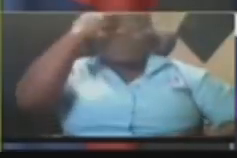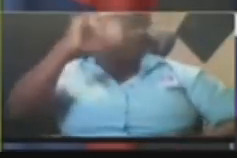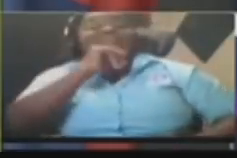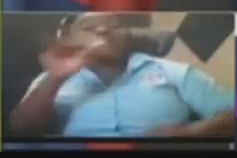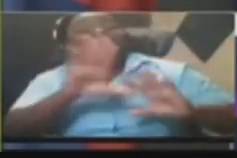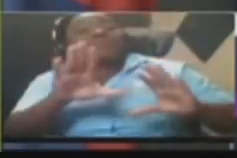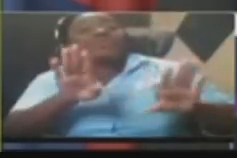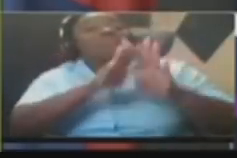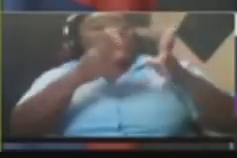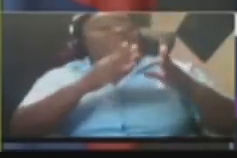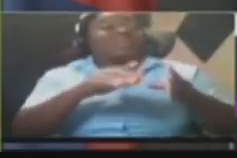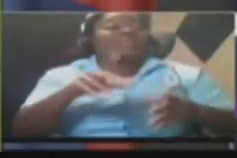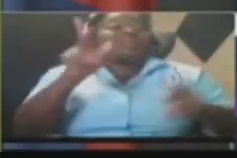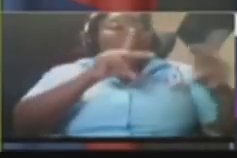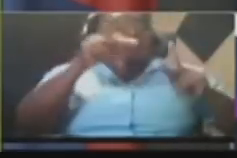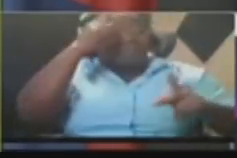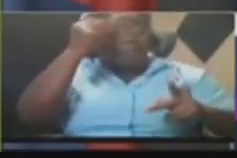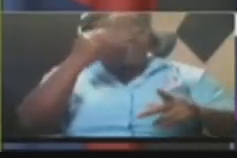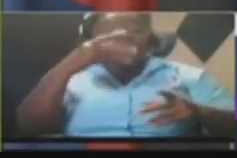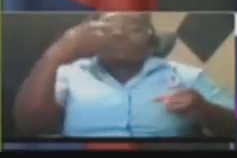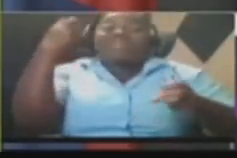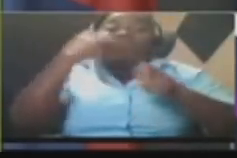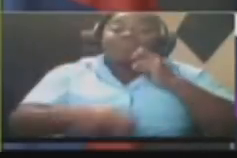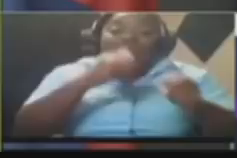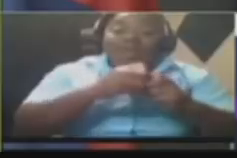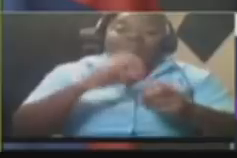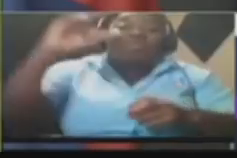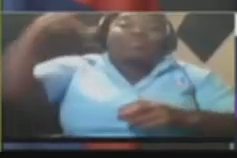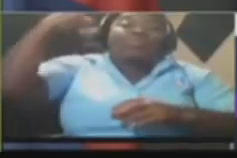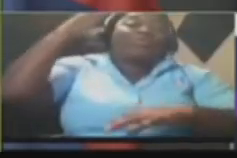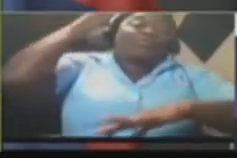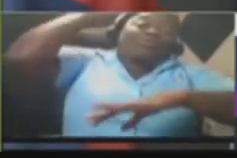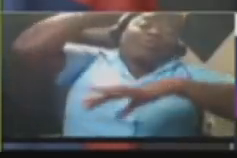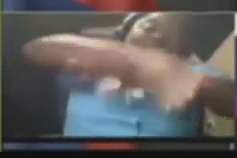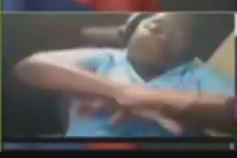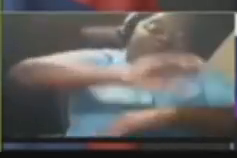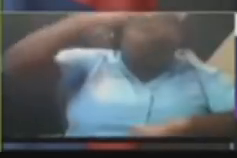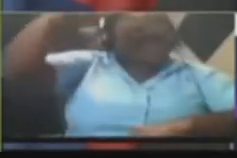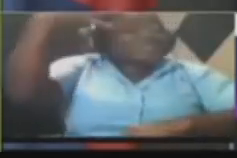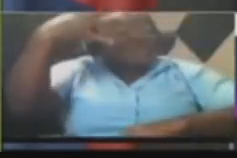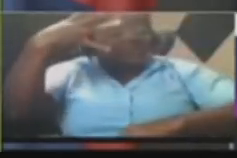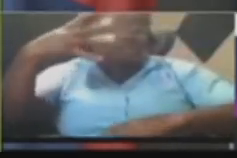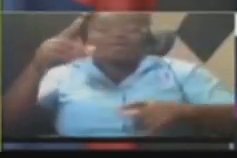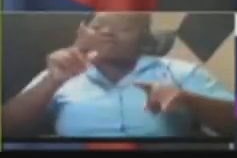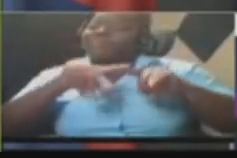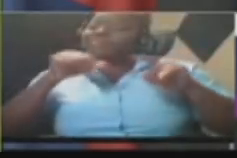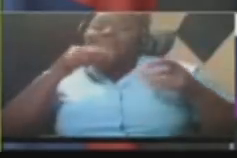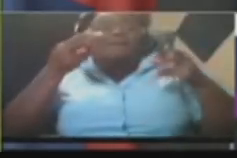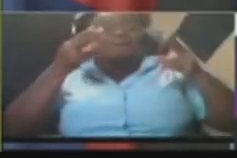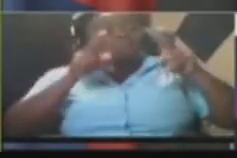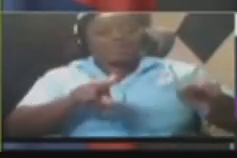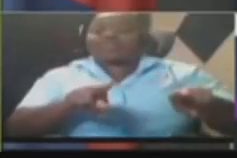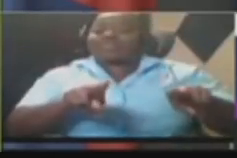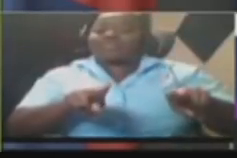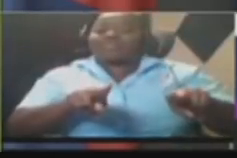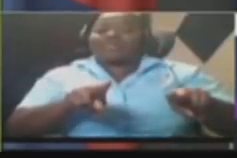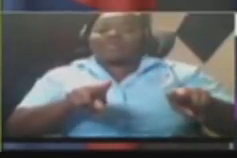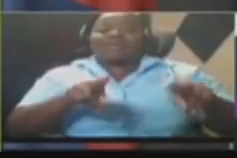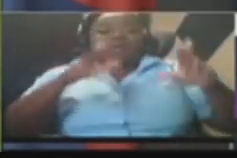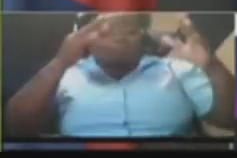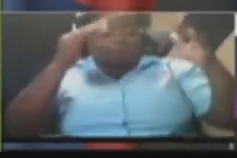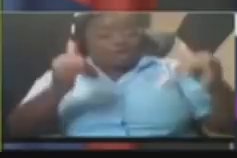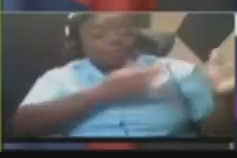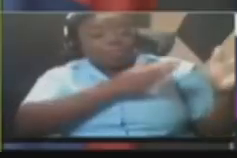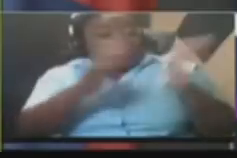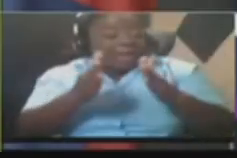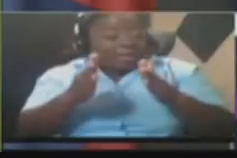was going to fall off of the sun and fall on us. That didn't happen. We planned, we cooperated, we consulted, we executed, and we have